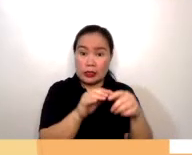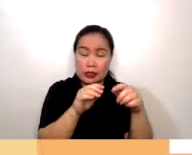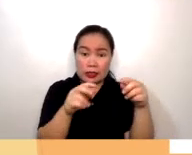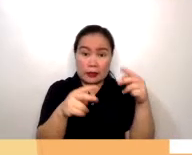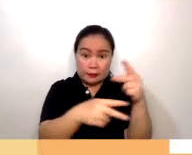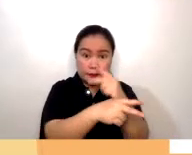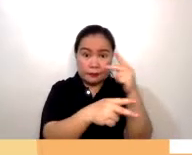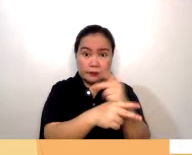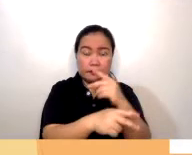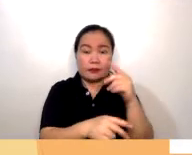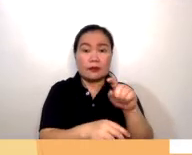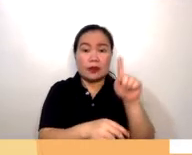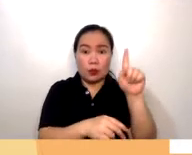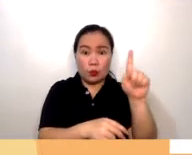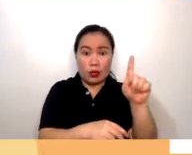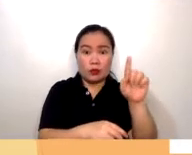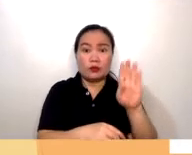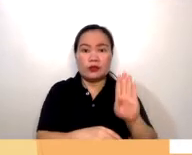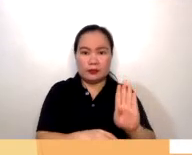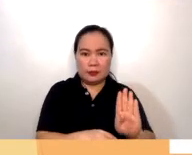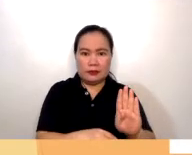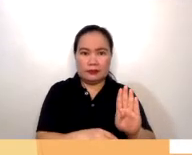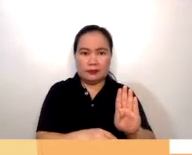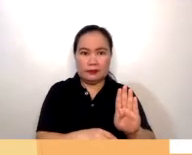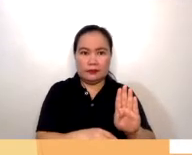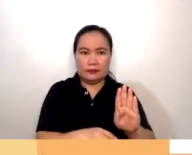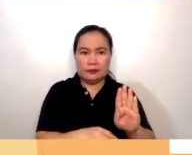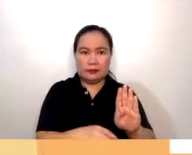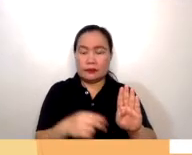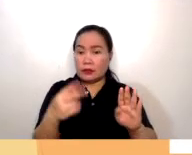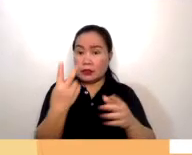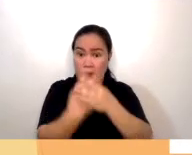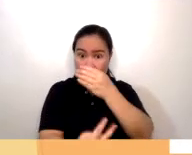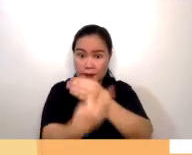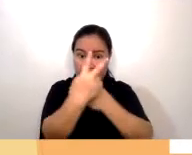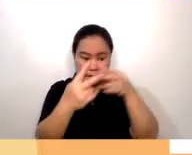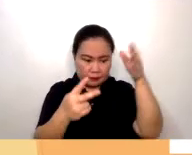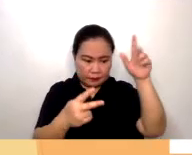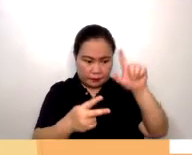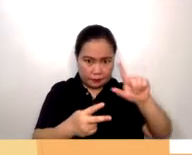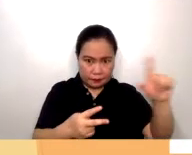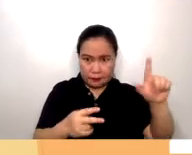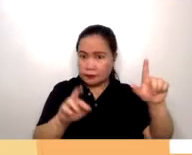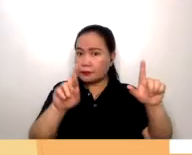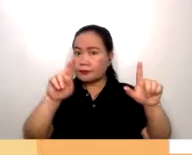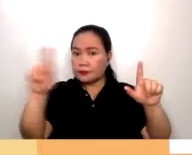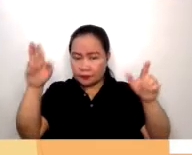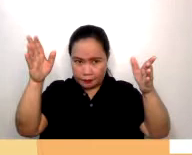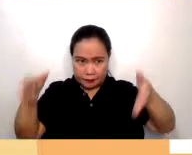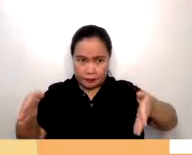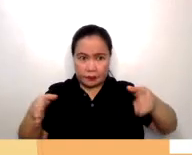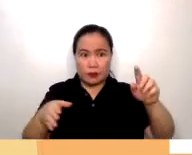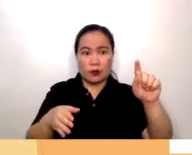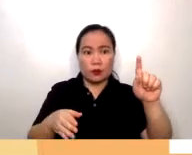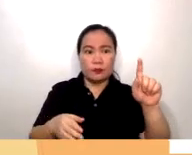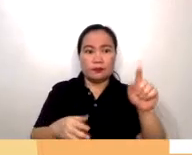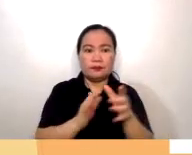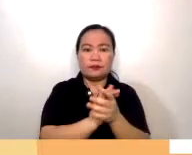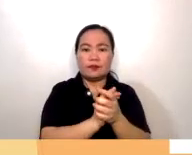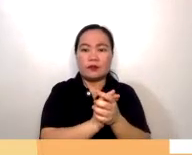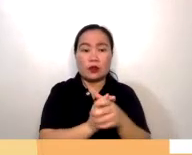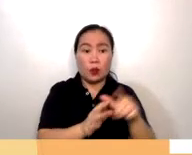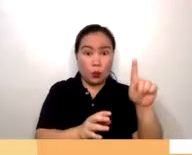So, multiply 1 over b in both sides of the equation. So, we now